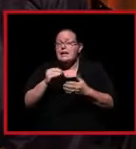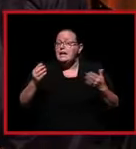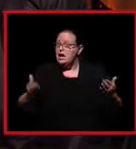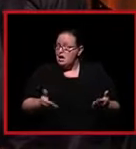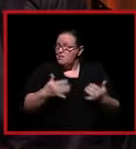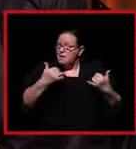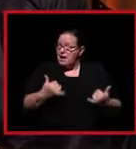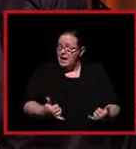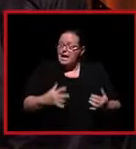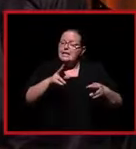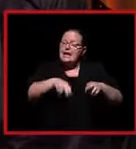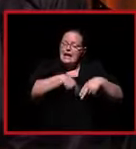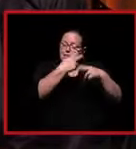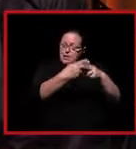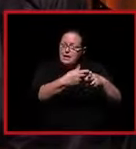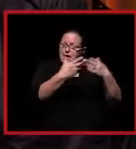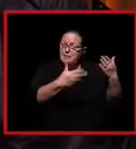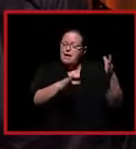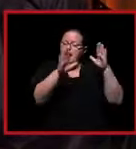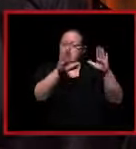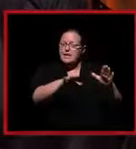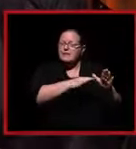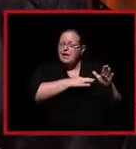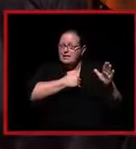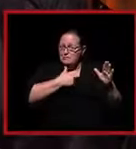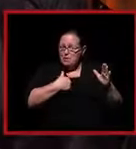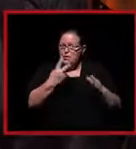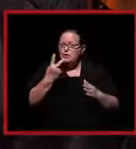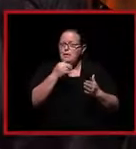hereby name him as the outstanding faculty member